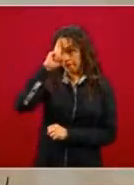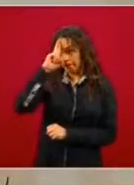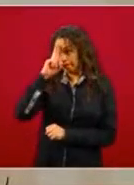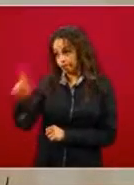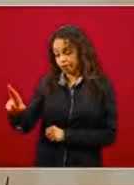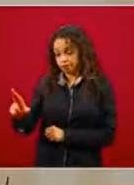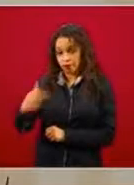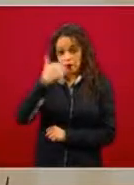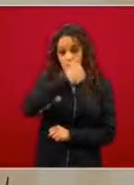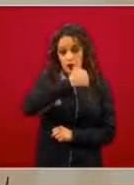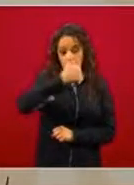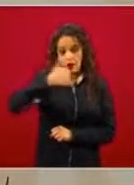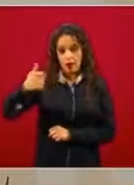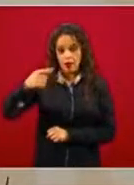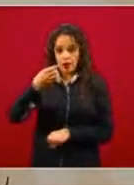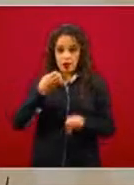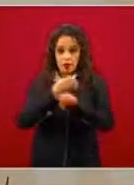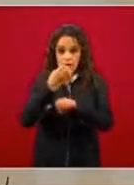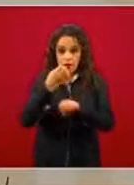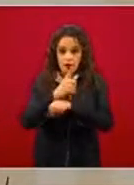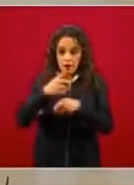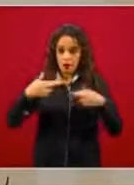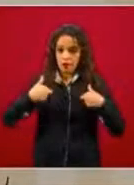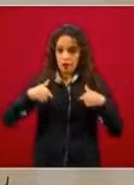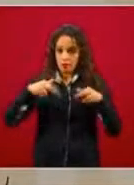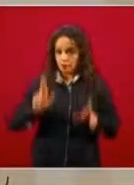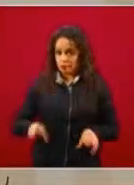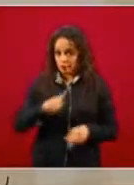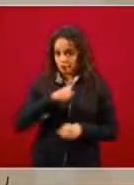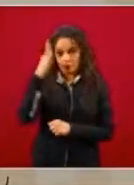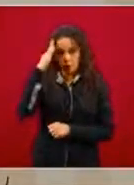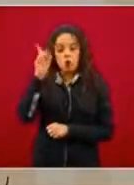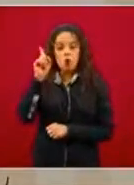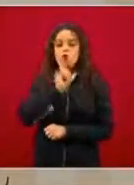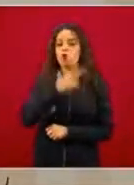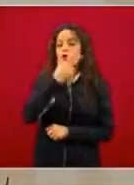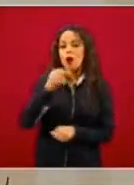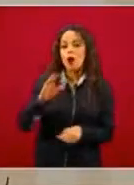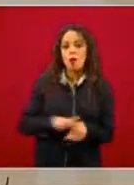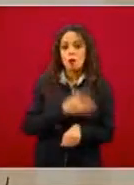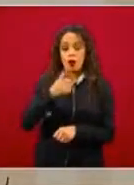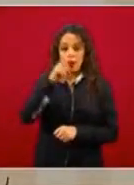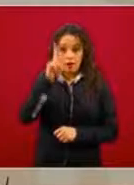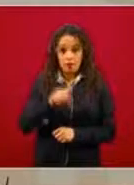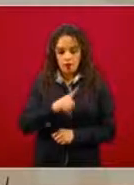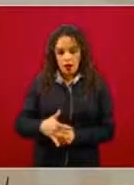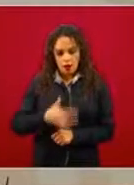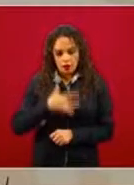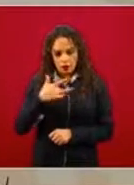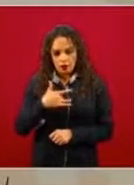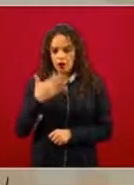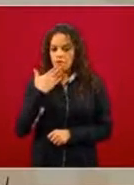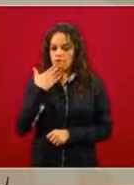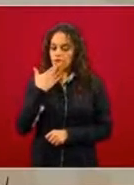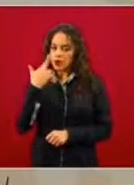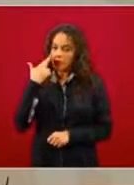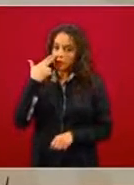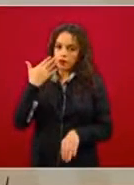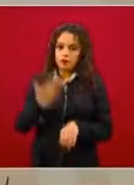situation. It's definitely something to be taken care of with high level of